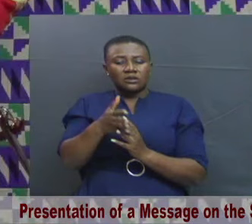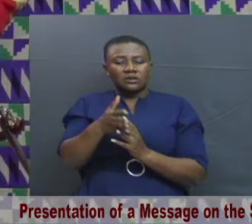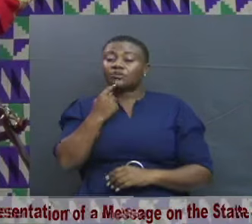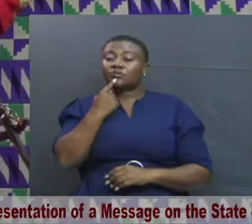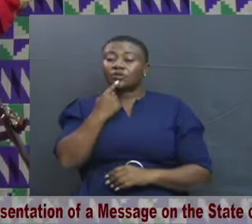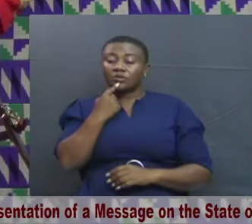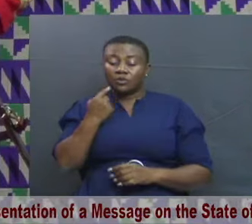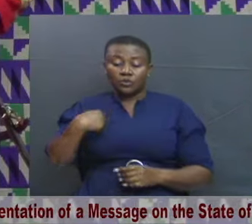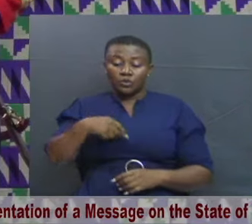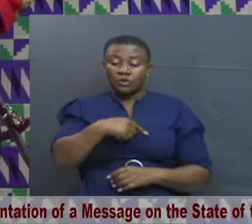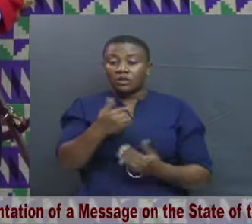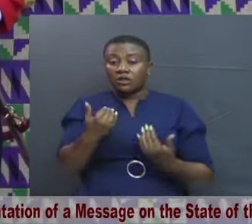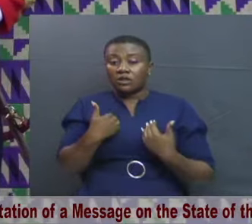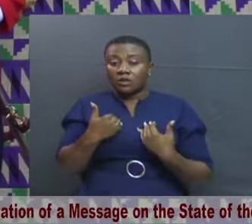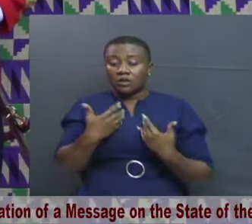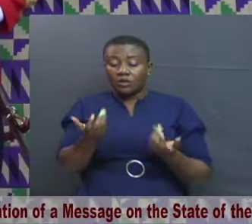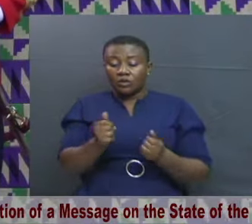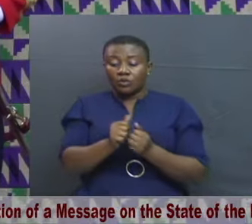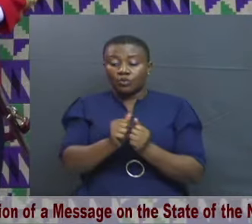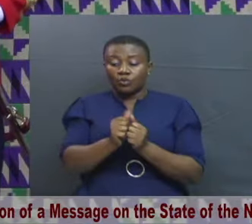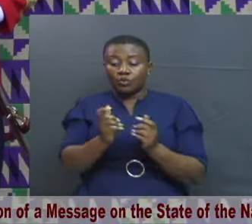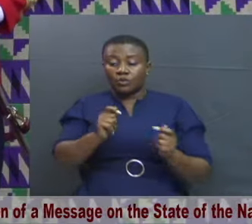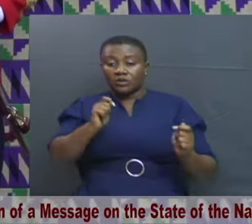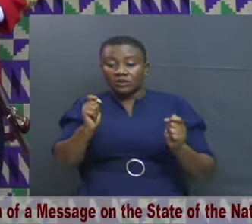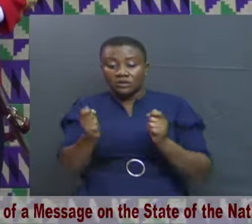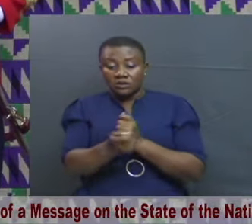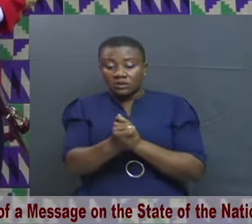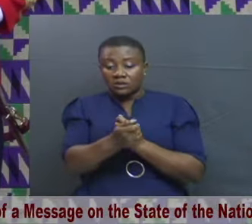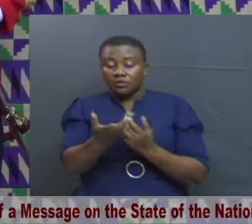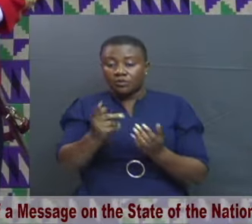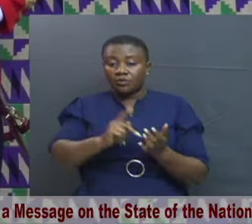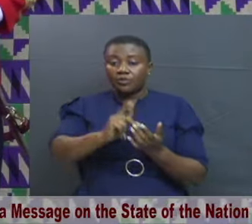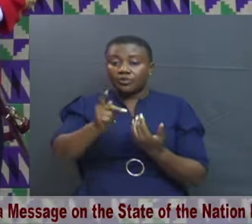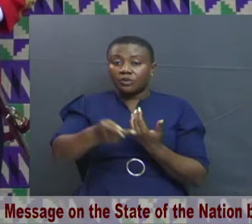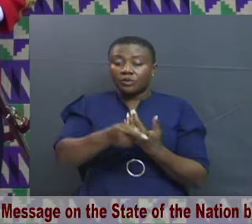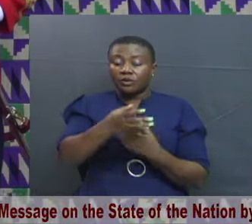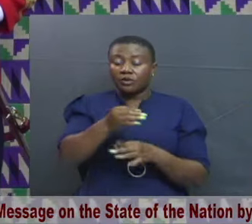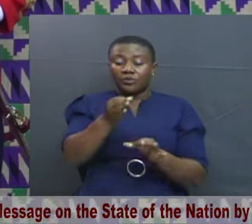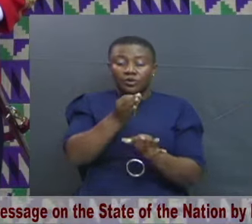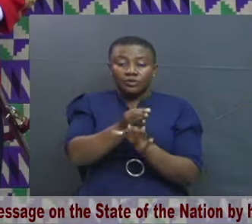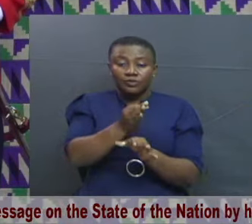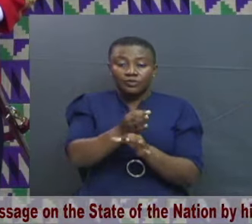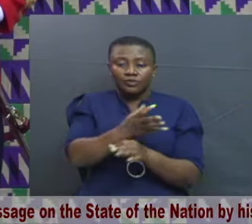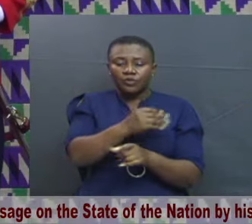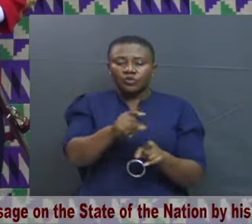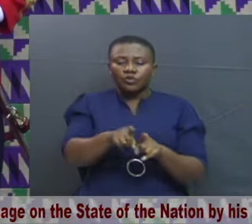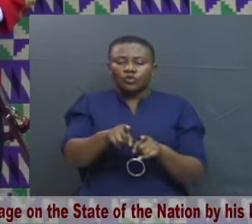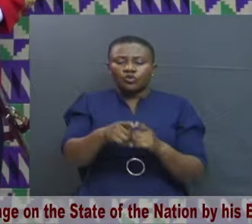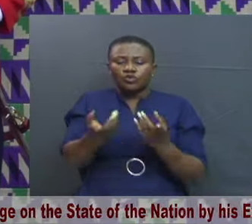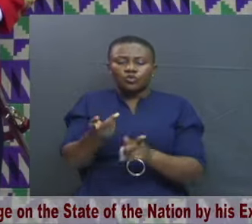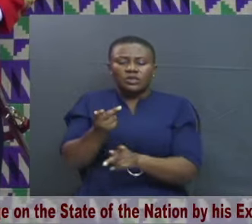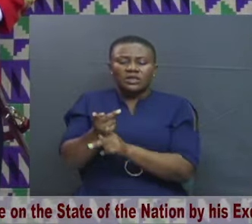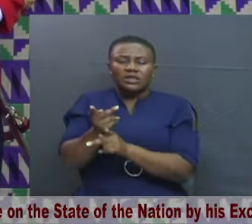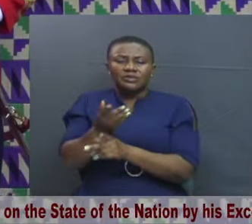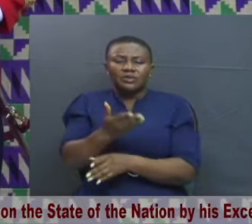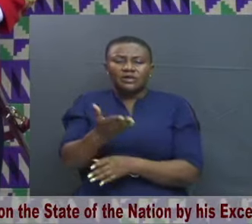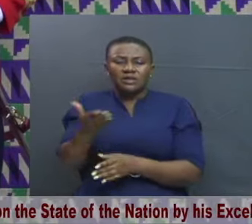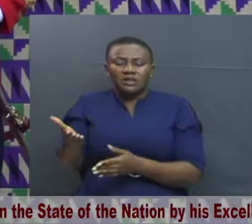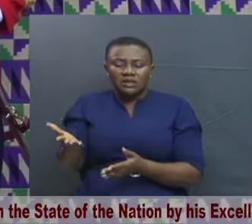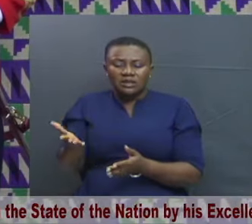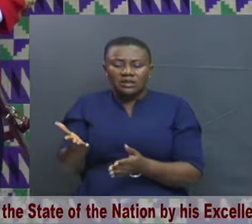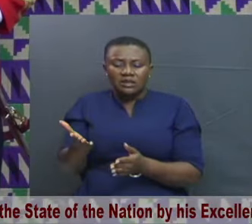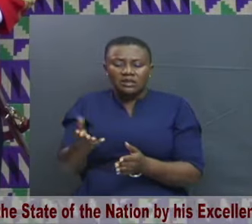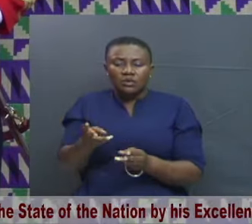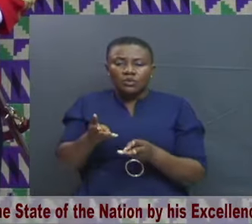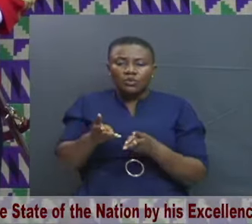have with the convergent of events and fate have conspired to place impediments on the path of the